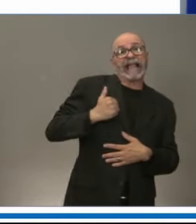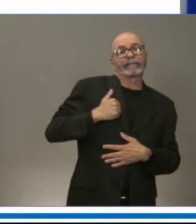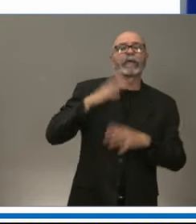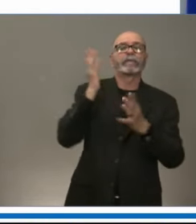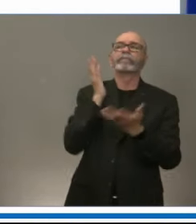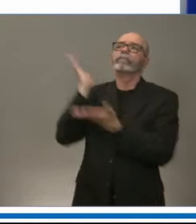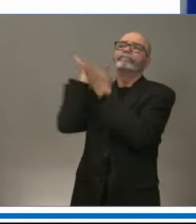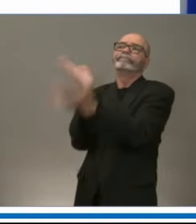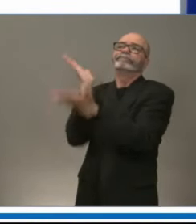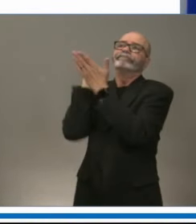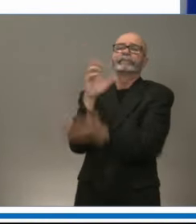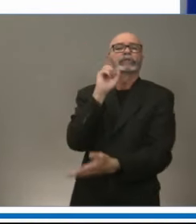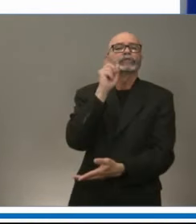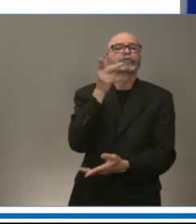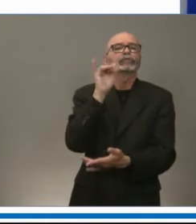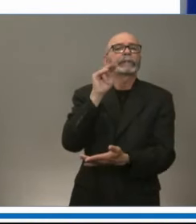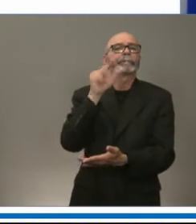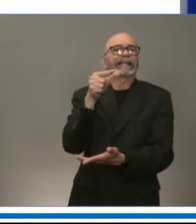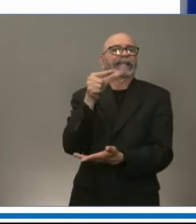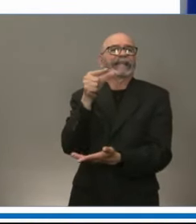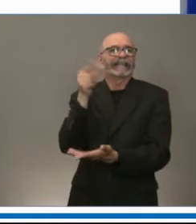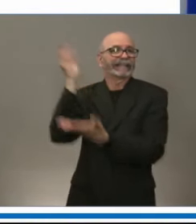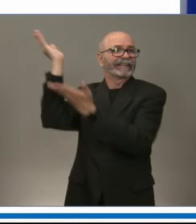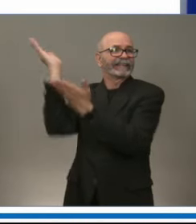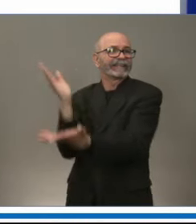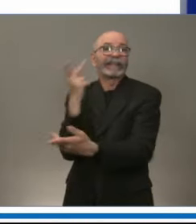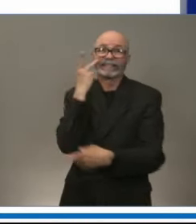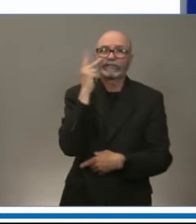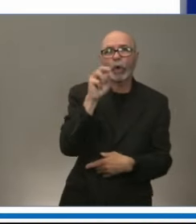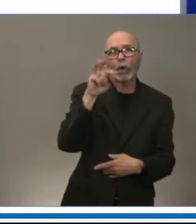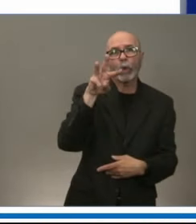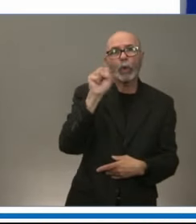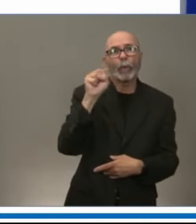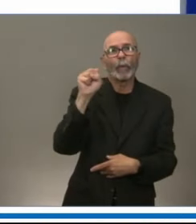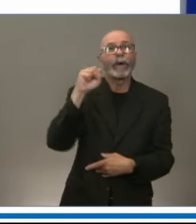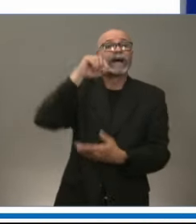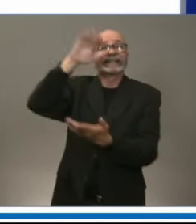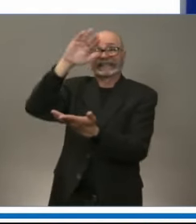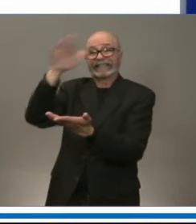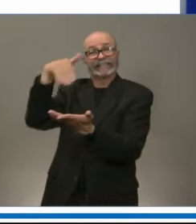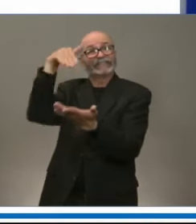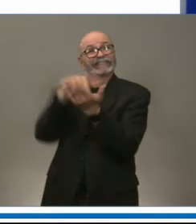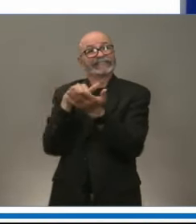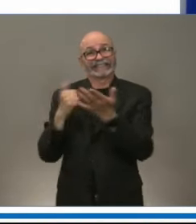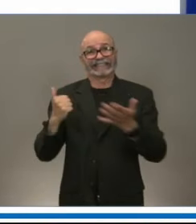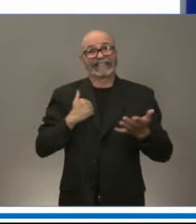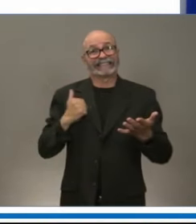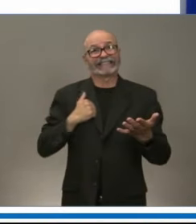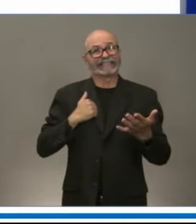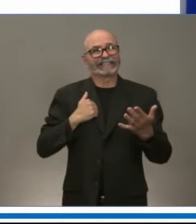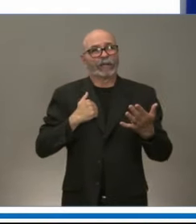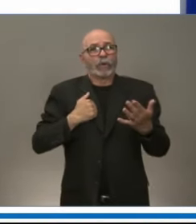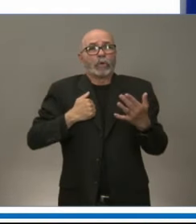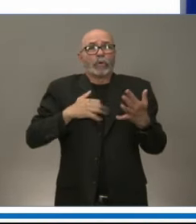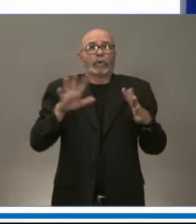that in central Canada is hit extremely hard. Premier Ford and Premier Legault and their